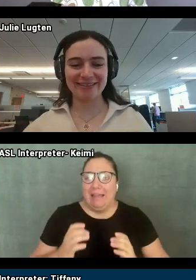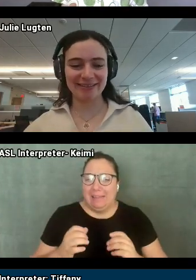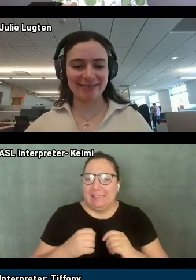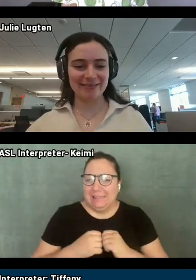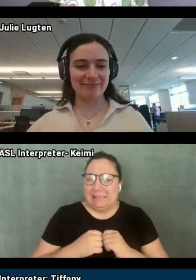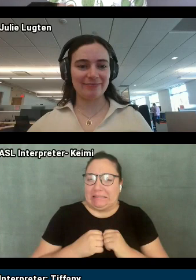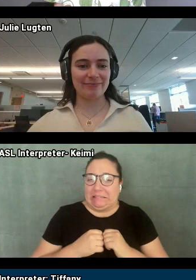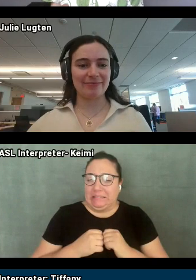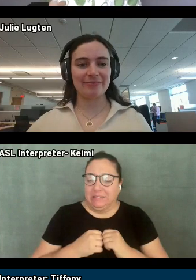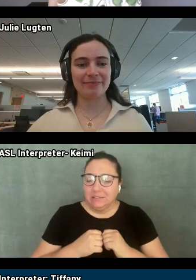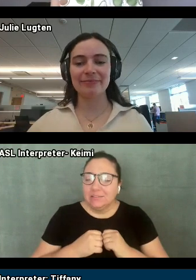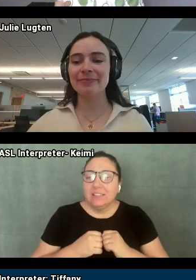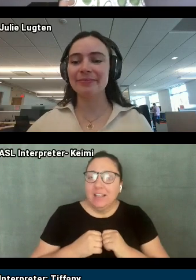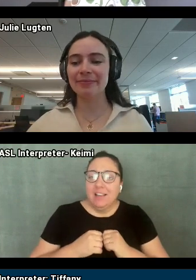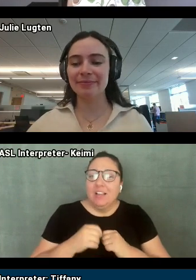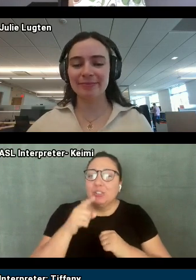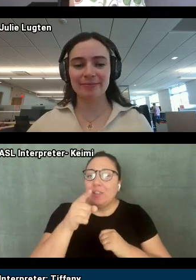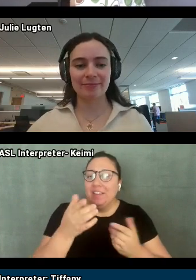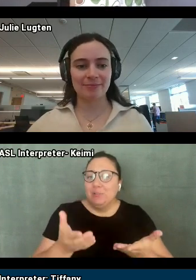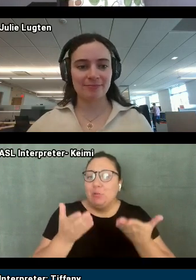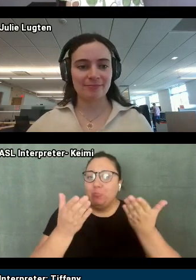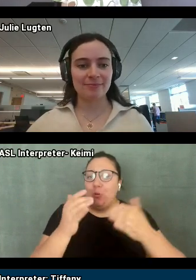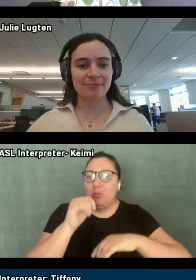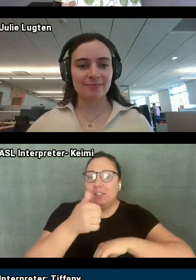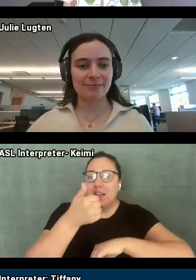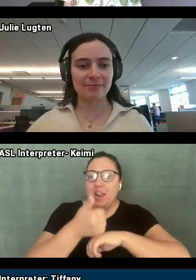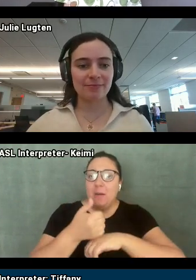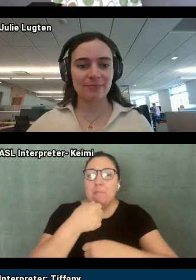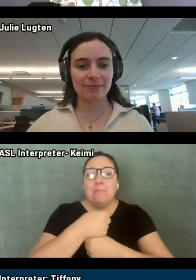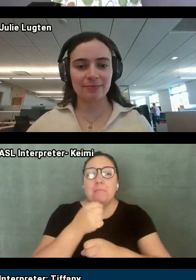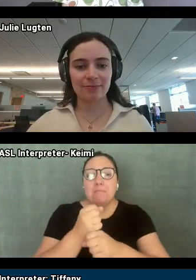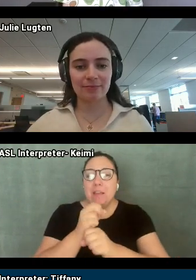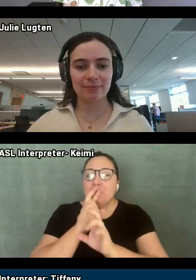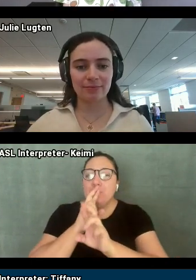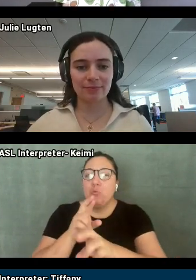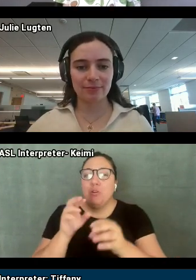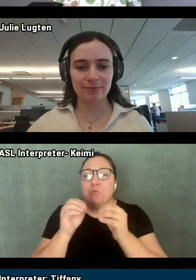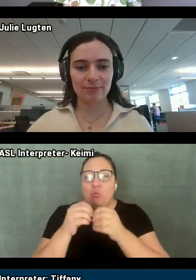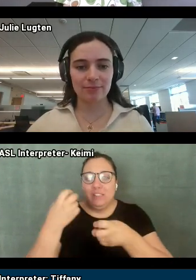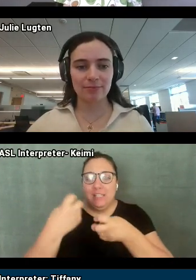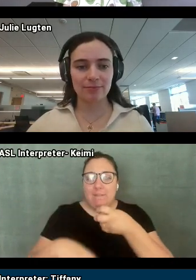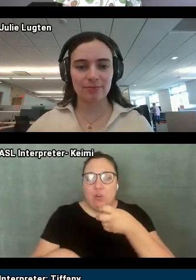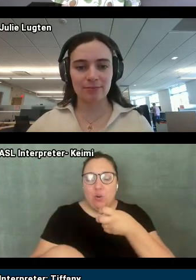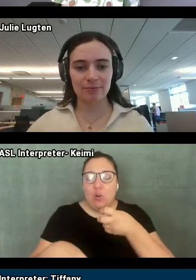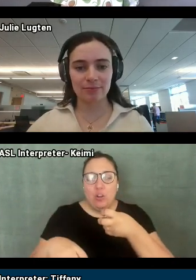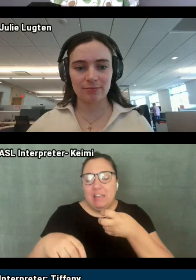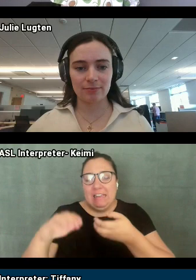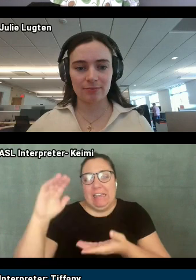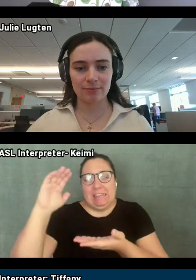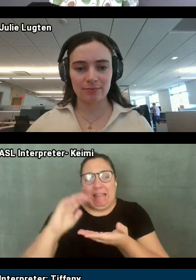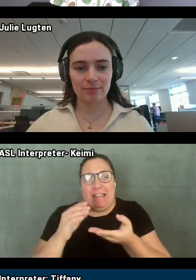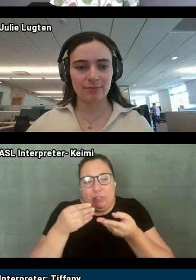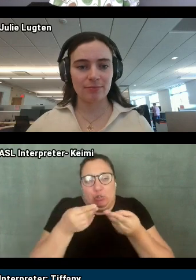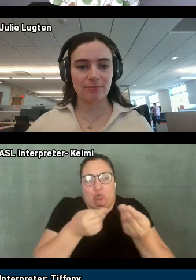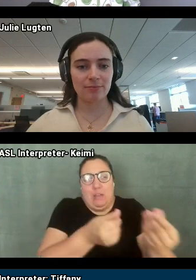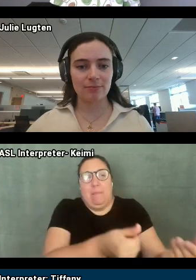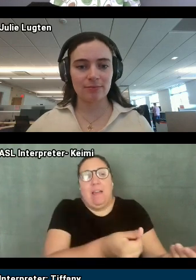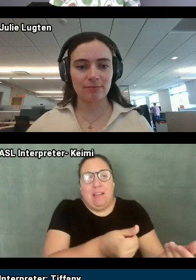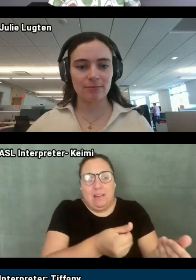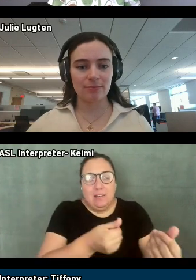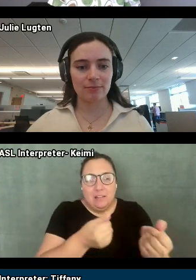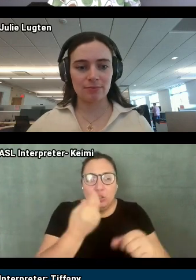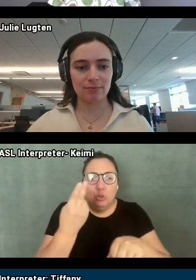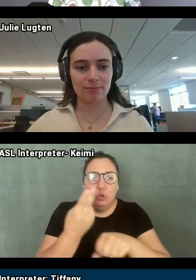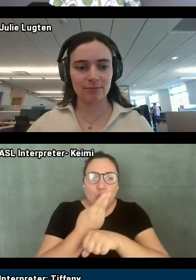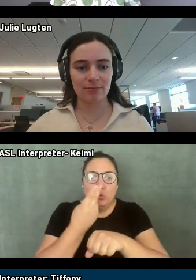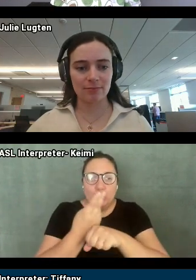So all of these proposed setups make reporting more difficult, and they present a less streamlined user experience. So